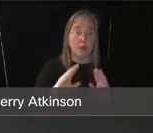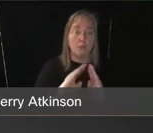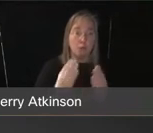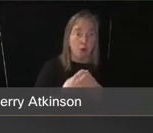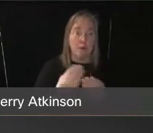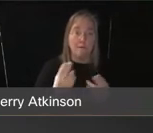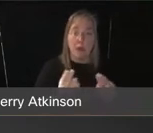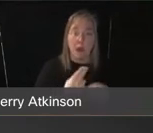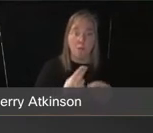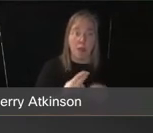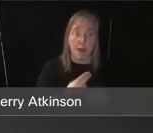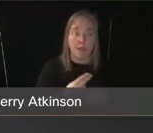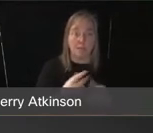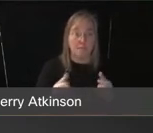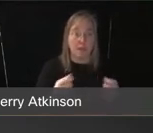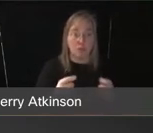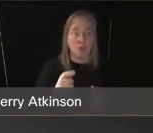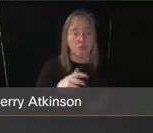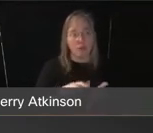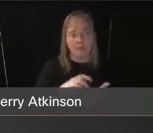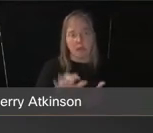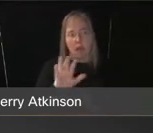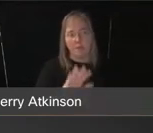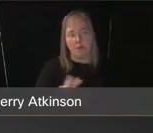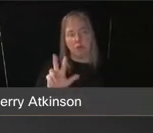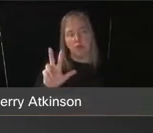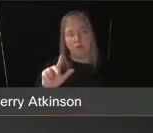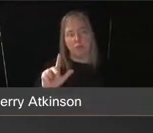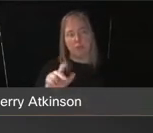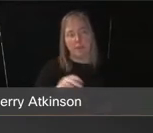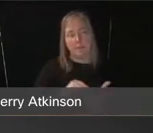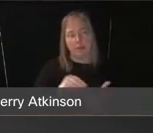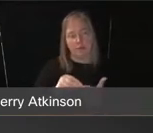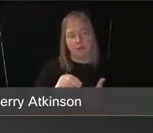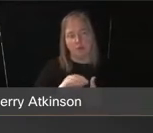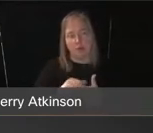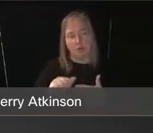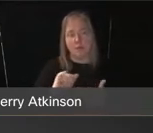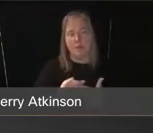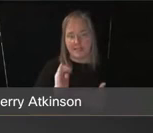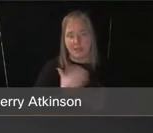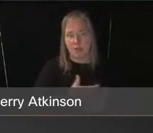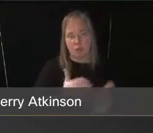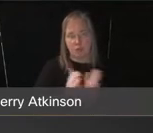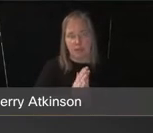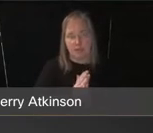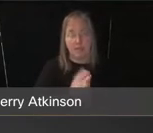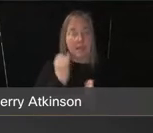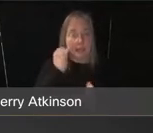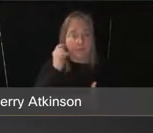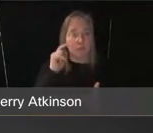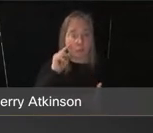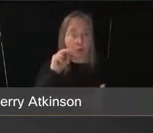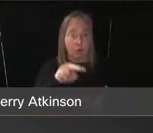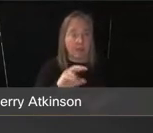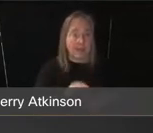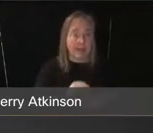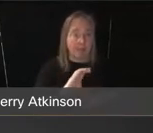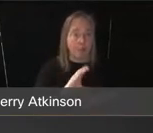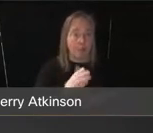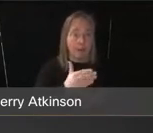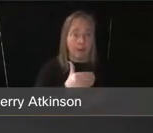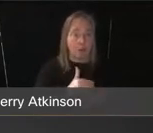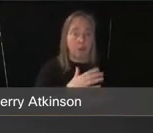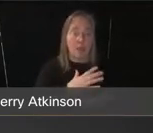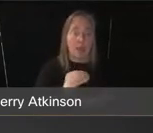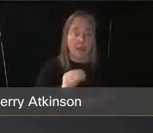manages, roughly about $23 million is our request. If you look at the capital budgets and look at